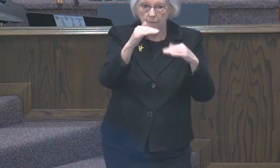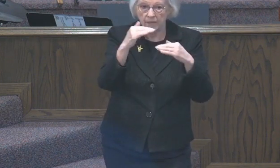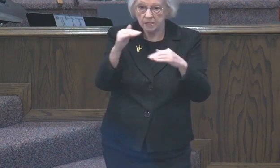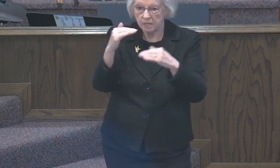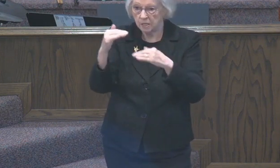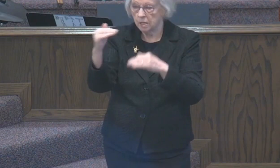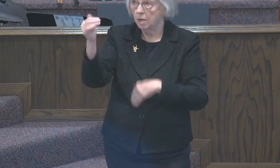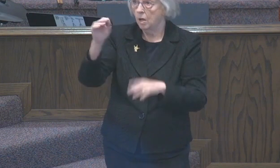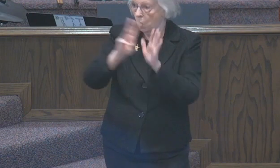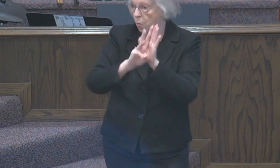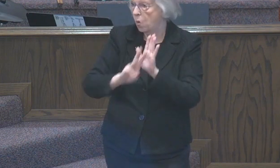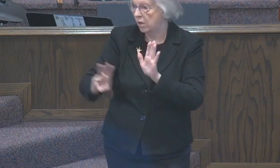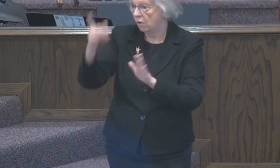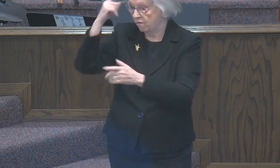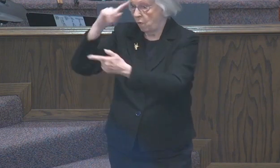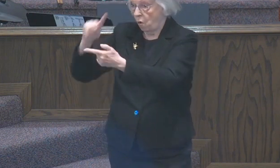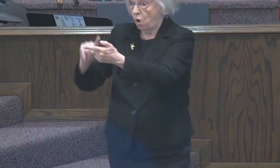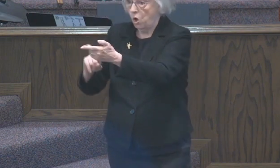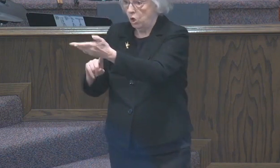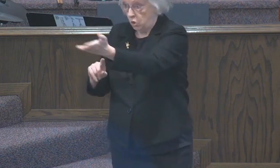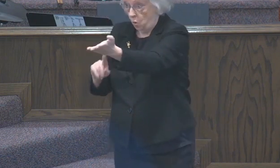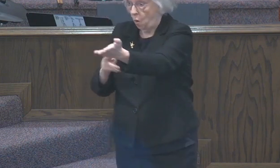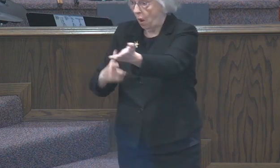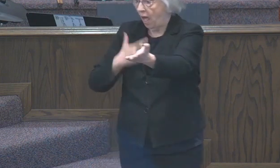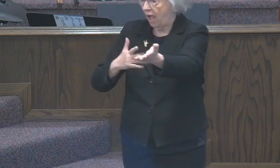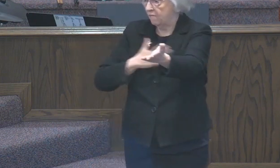of God's will for your life